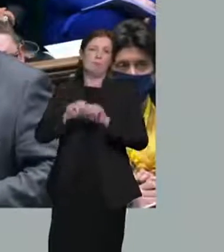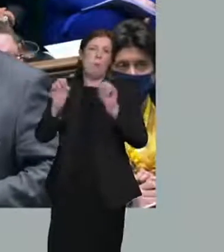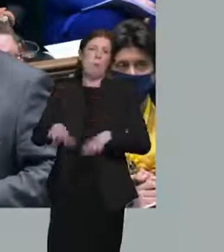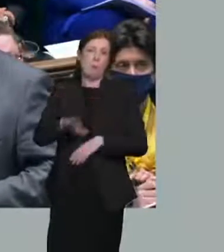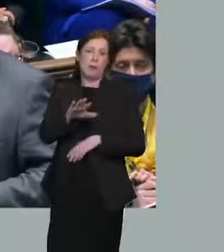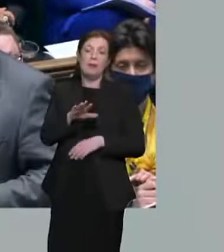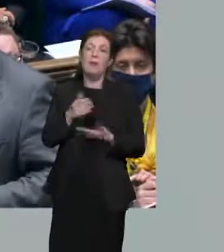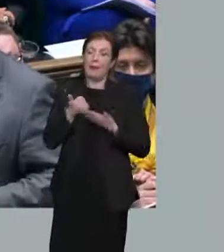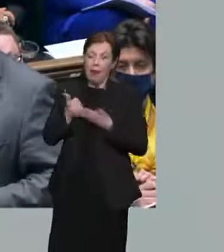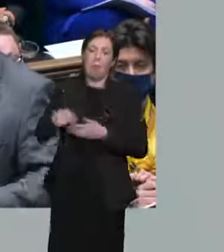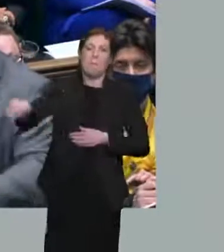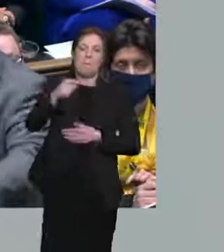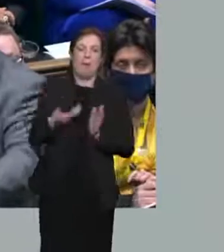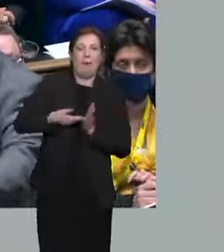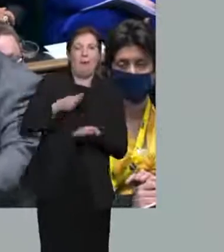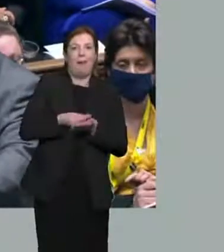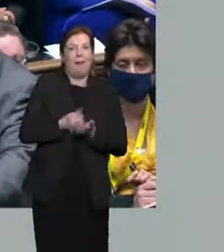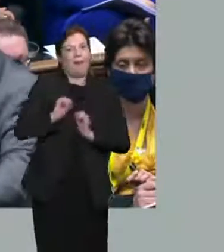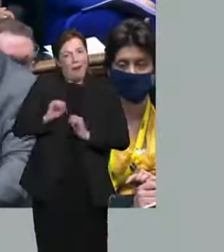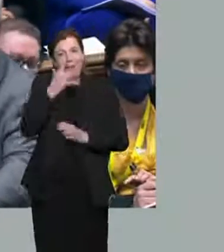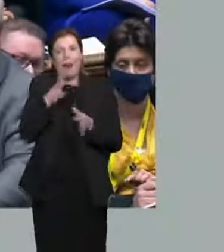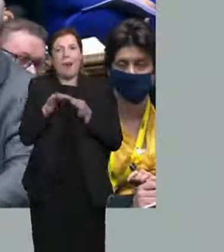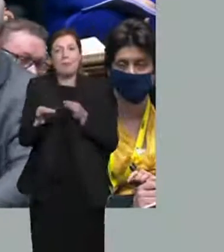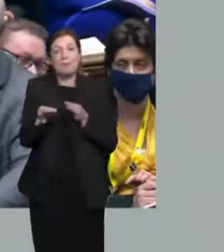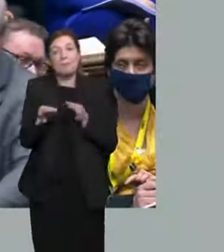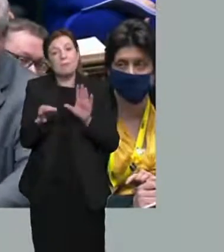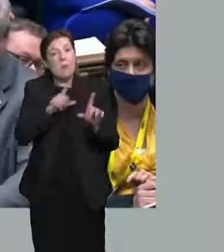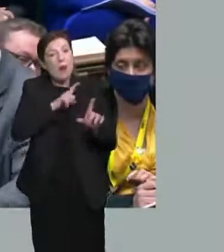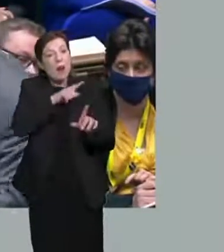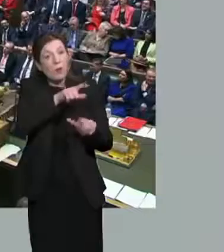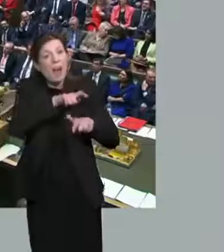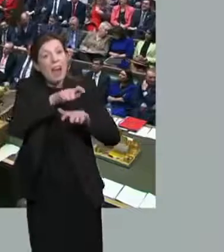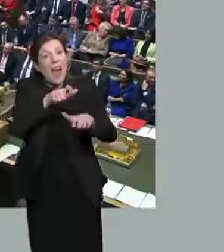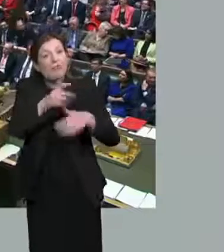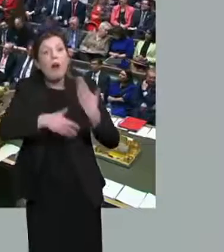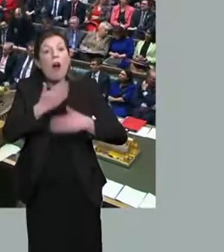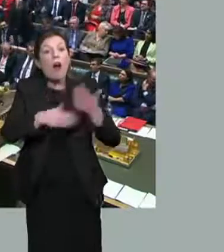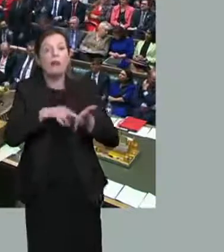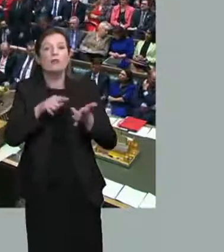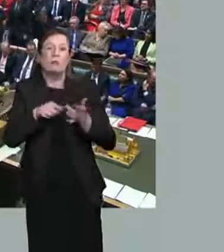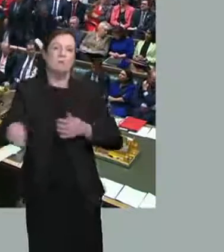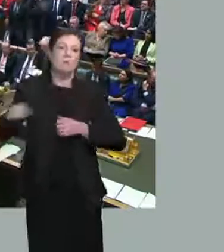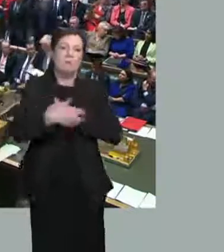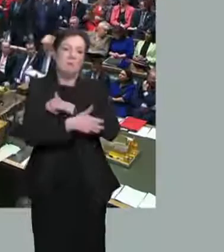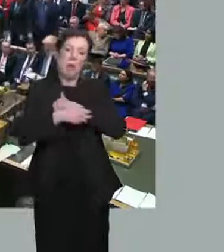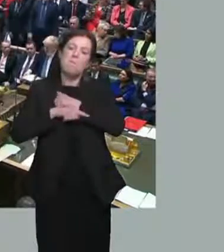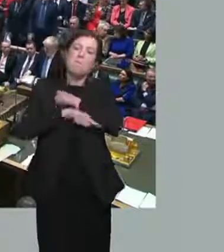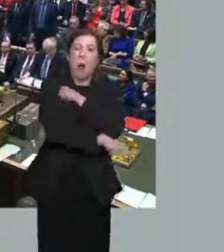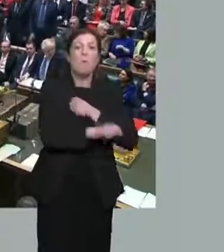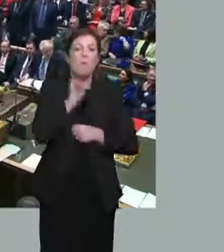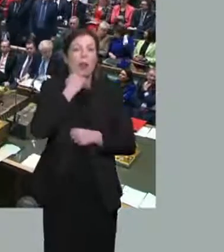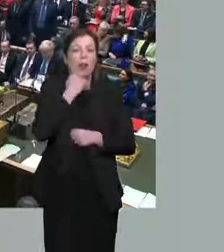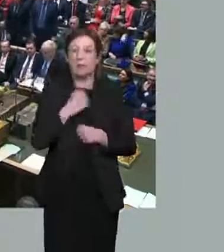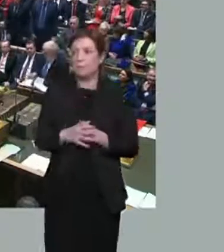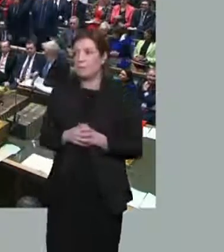pockets? Or will we simply make this Tory poverty pandemic even worse? Prime Minister. Right, well, I